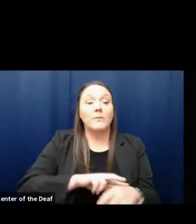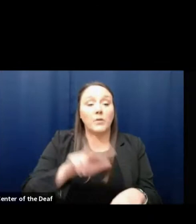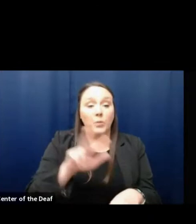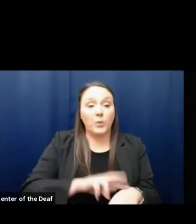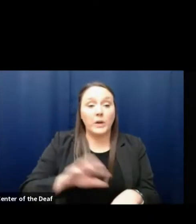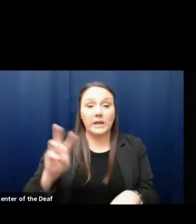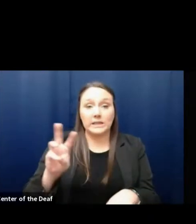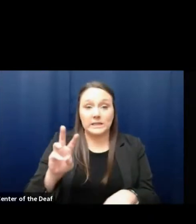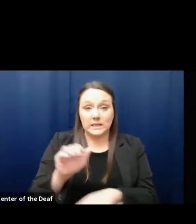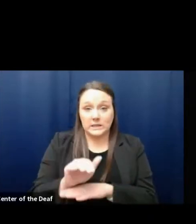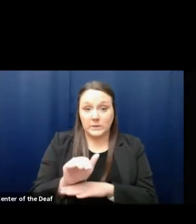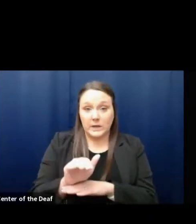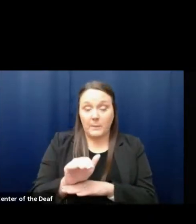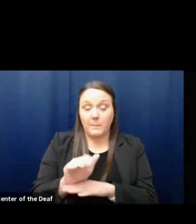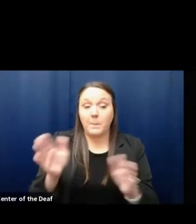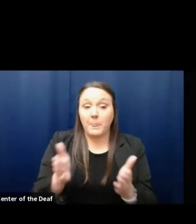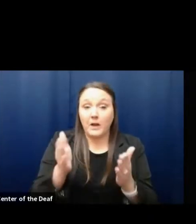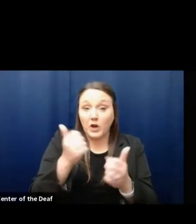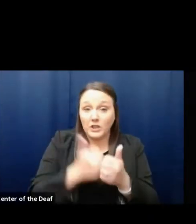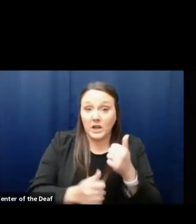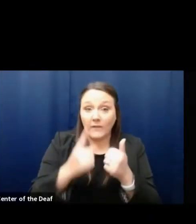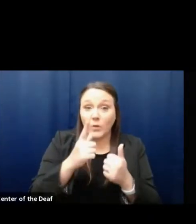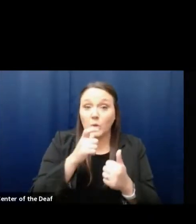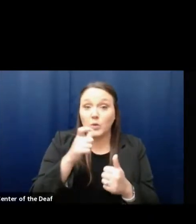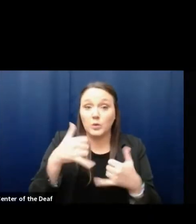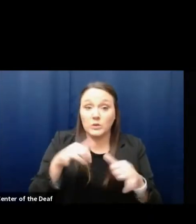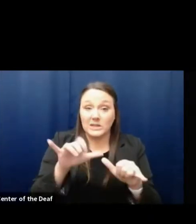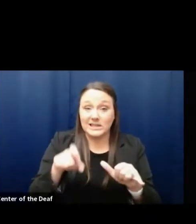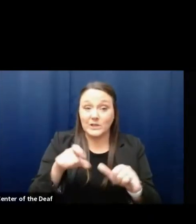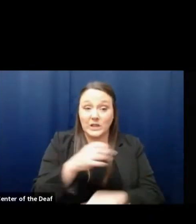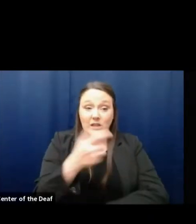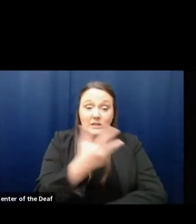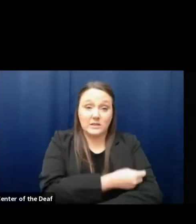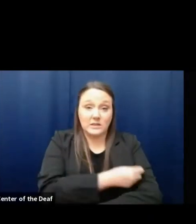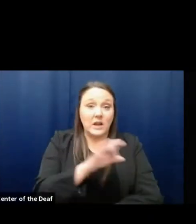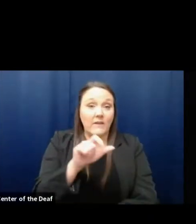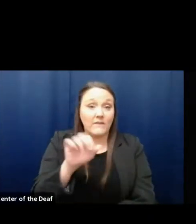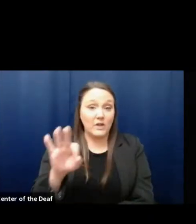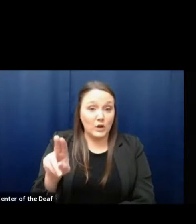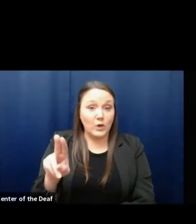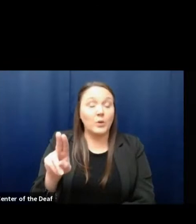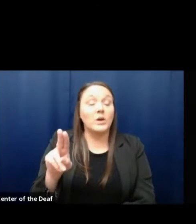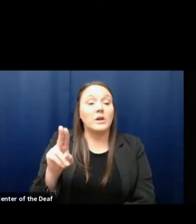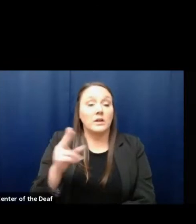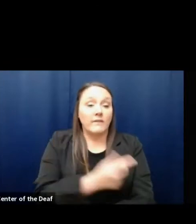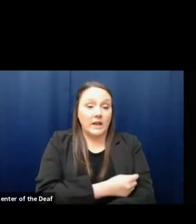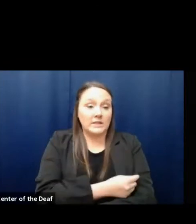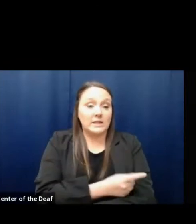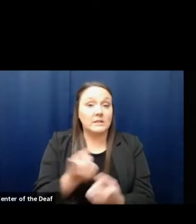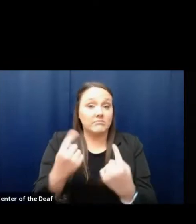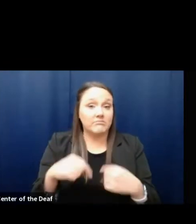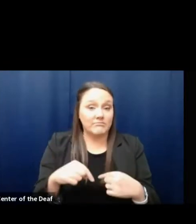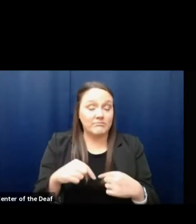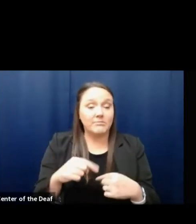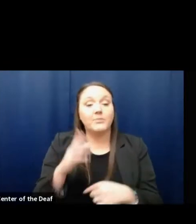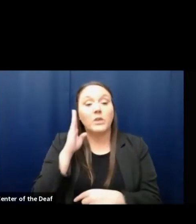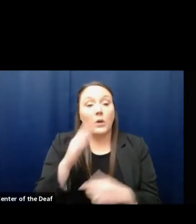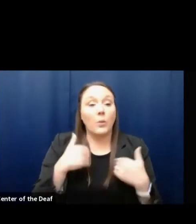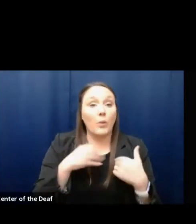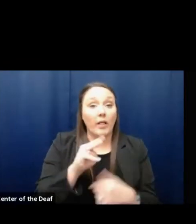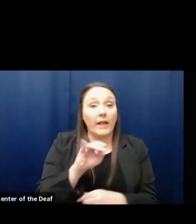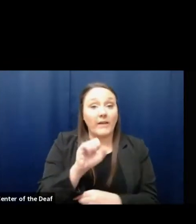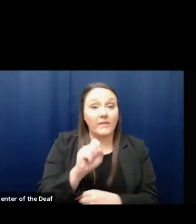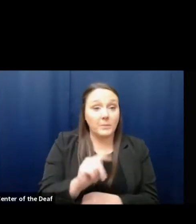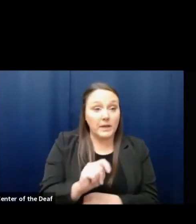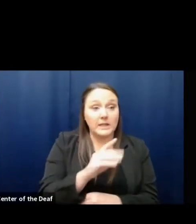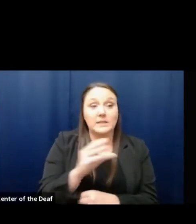encourage everyone who needs a flu vaccine still to come and get theirs to get taken care of for the season. We will have flu mist and flu